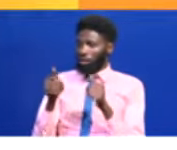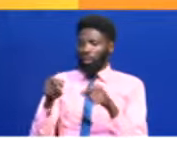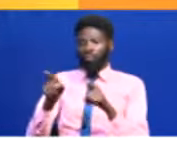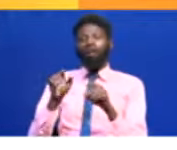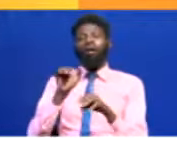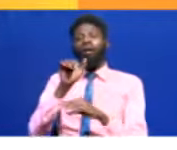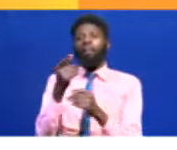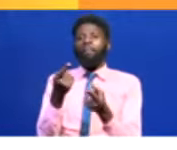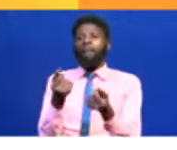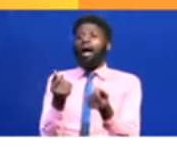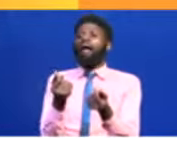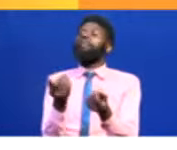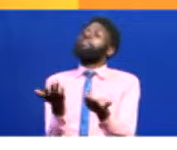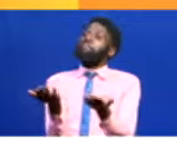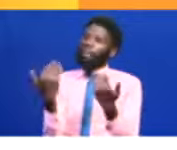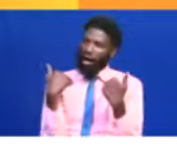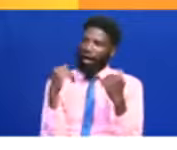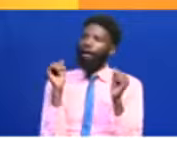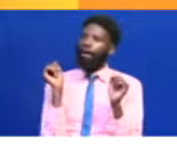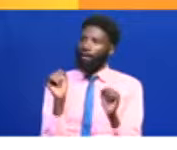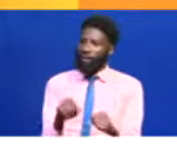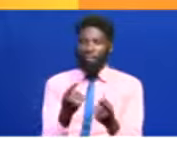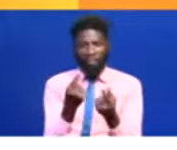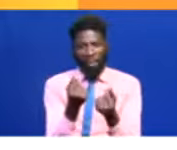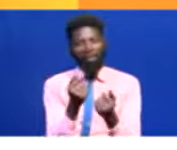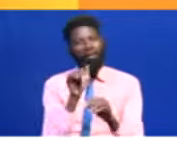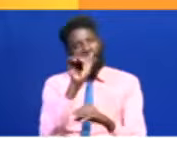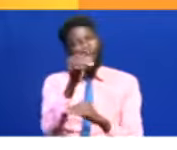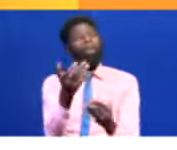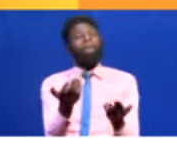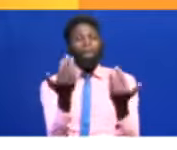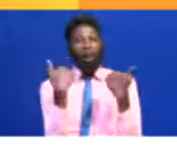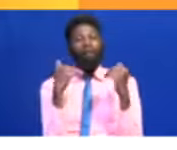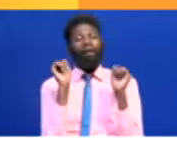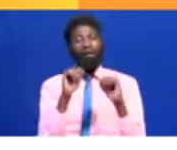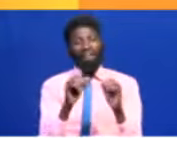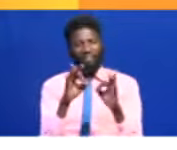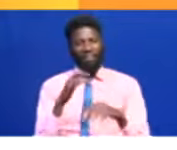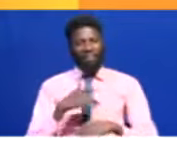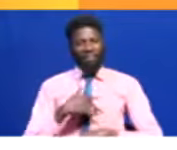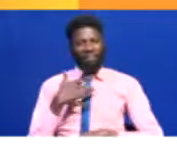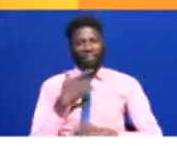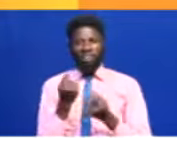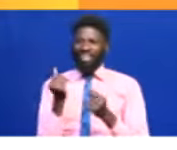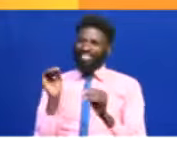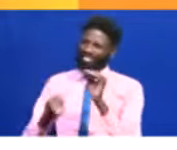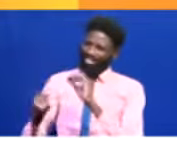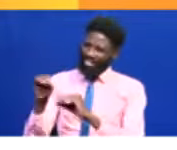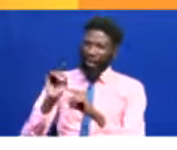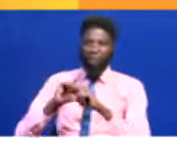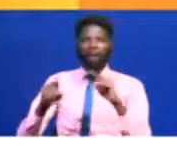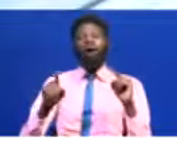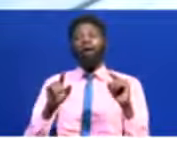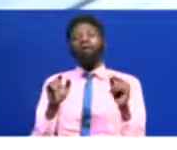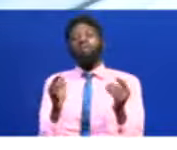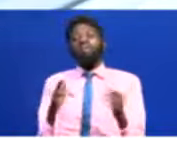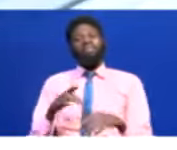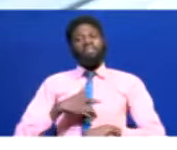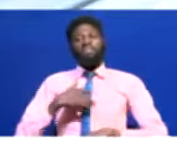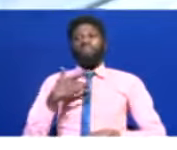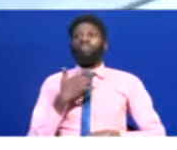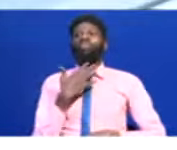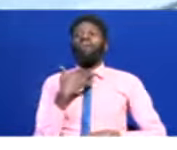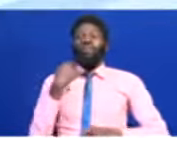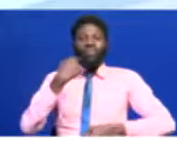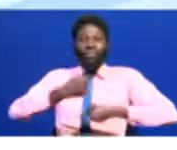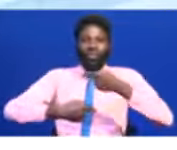refund. Okay, refund. Yes, uh-huh. you can ask for refund if you feel you have contributed some money and for one reason or another you don't want to